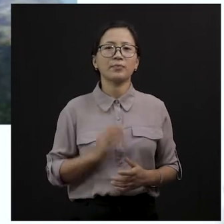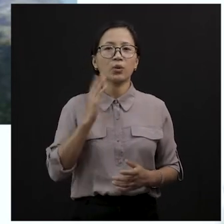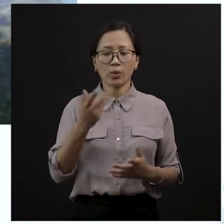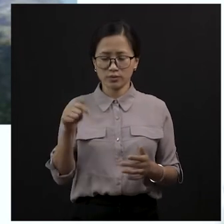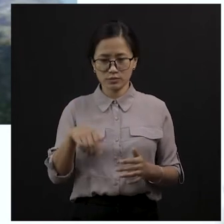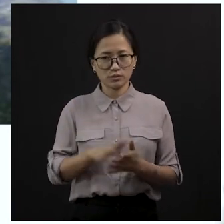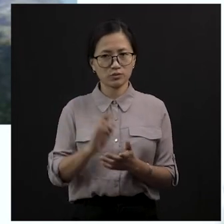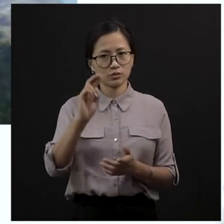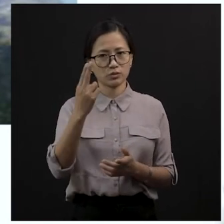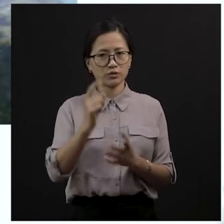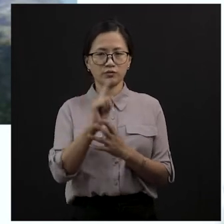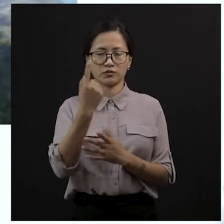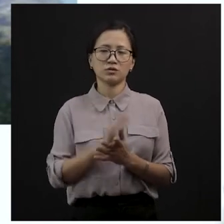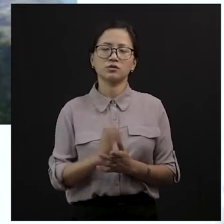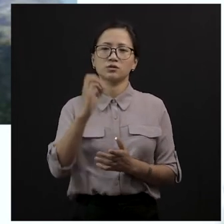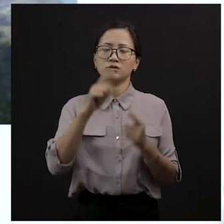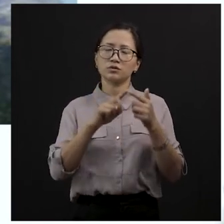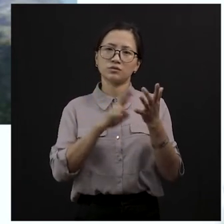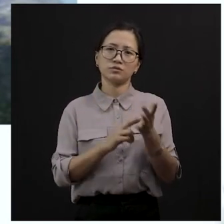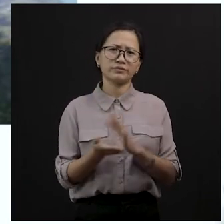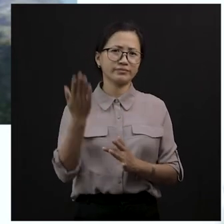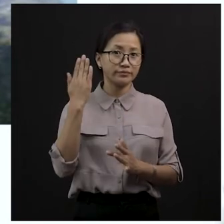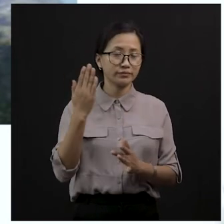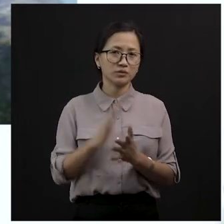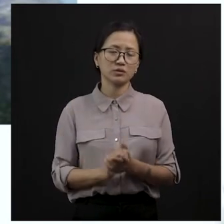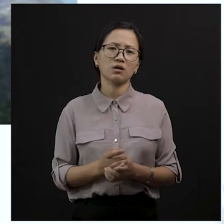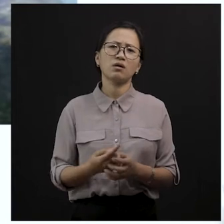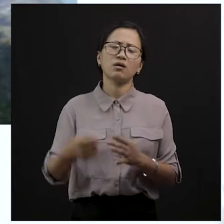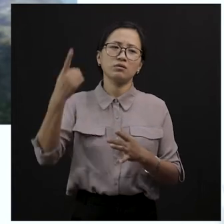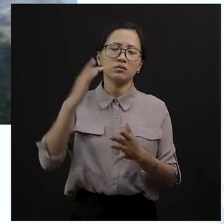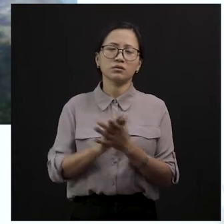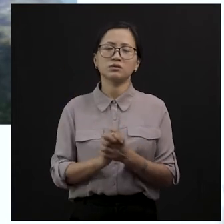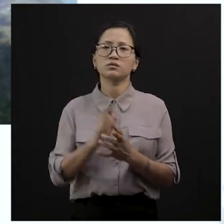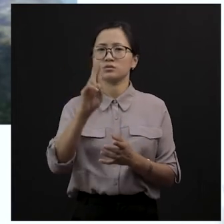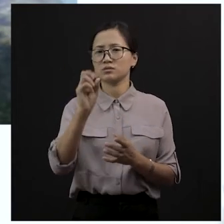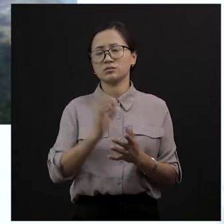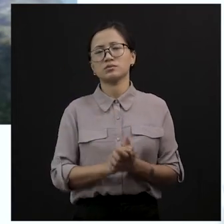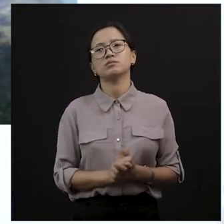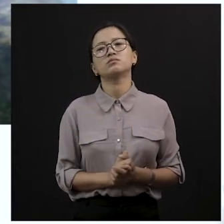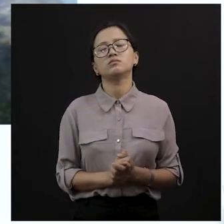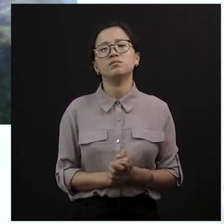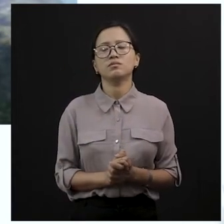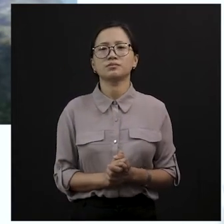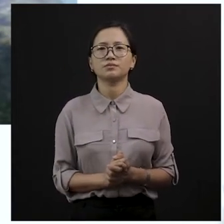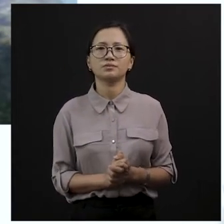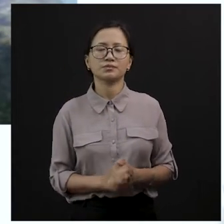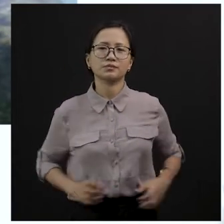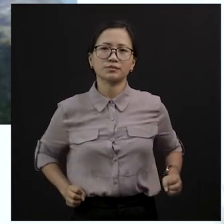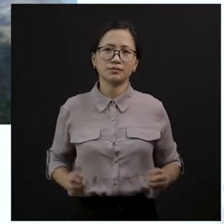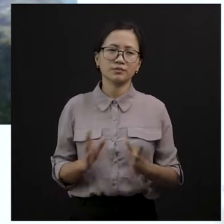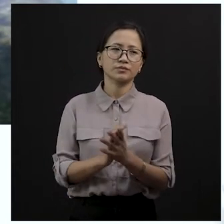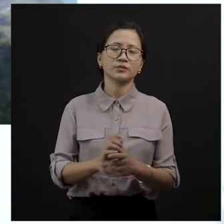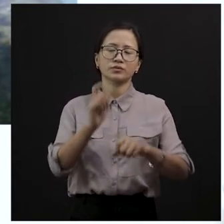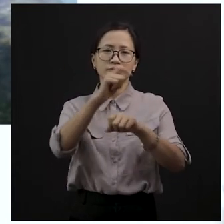we are now in 21st century, right? But it was just last century. See, 20th century, it was during the beginning of